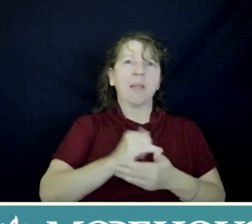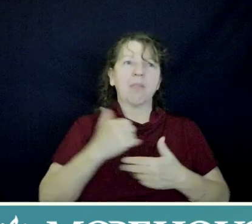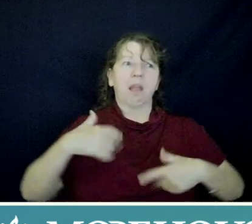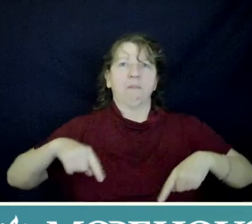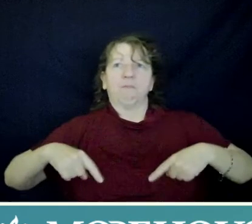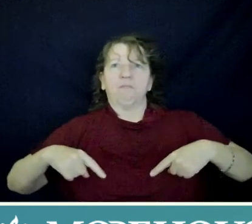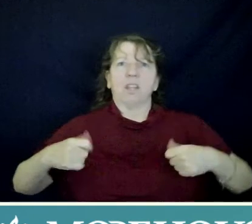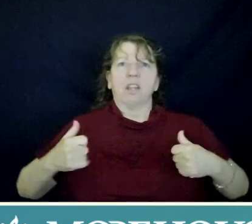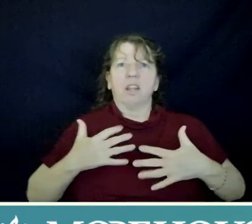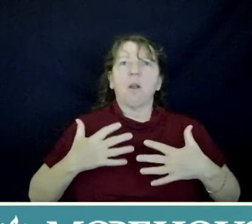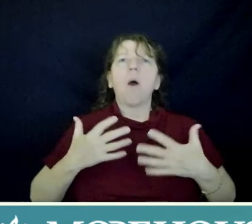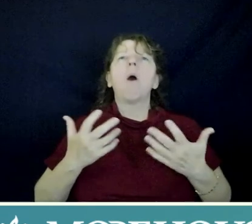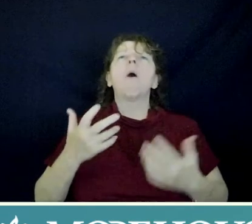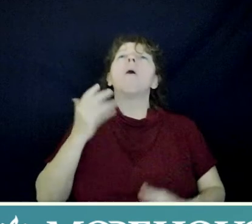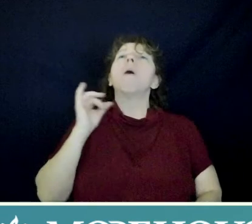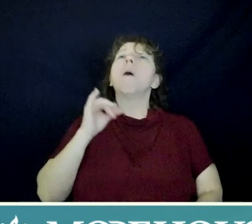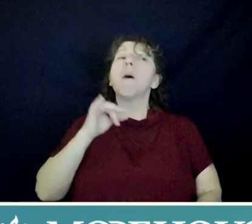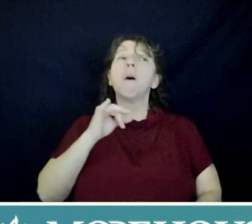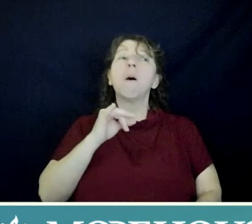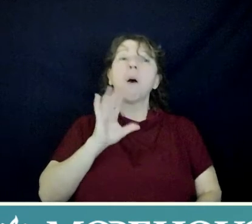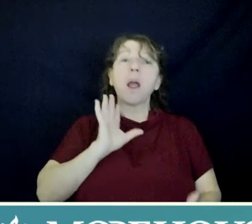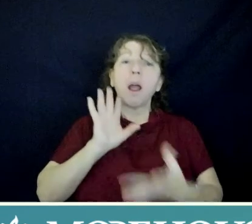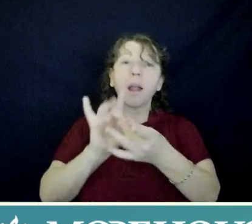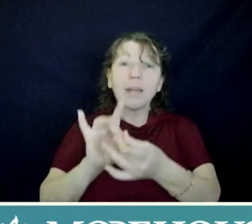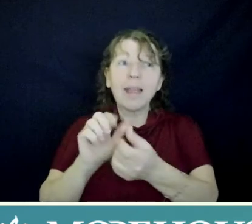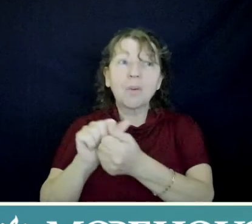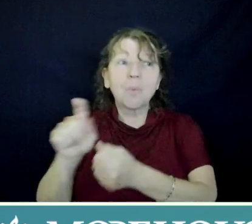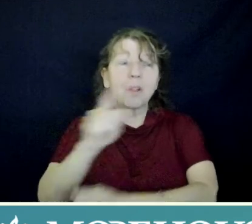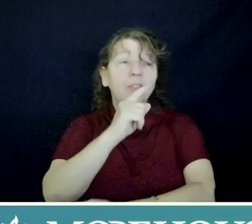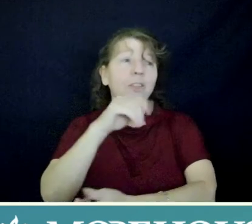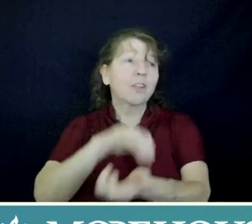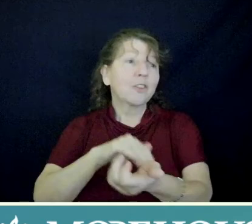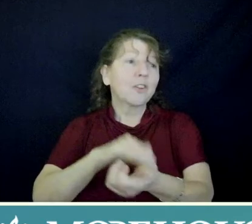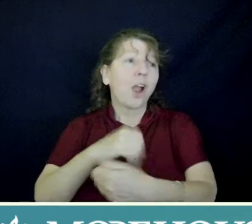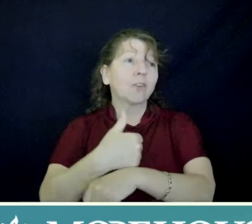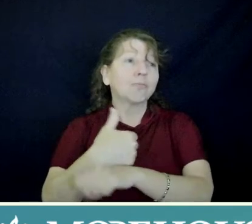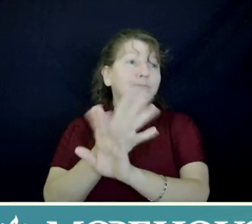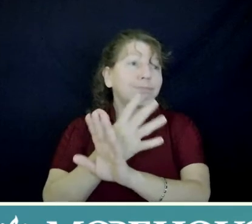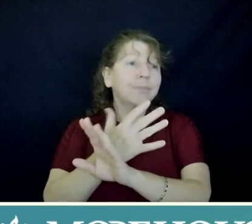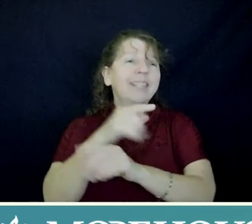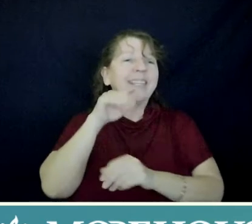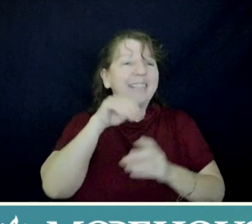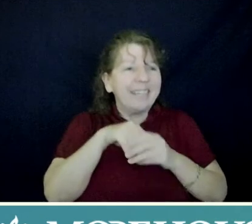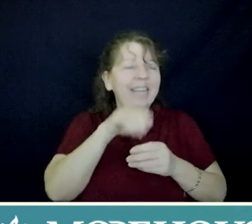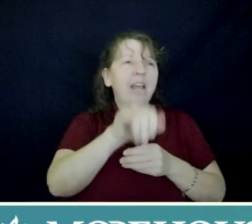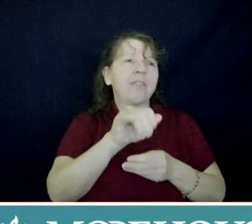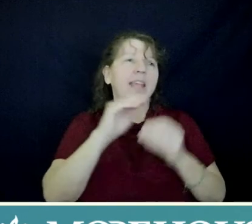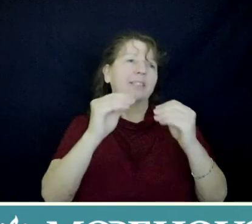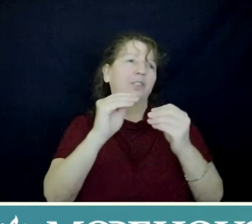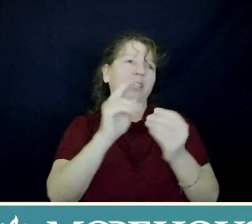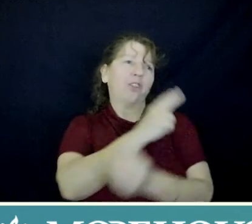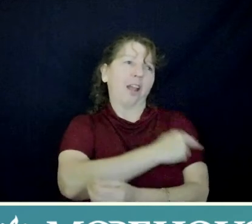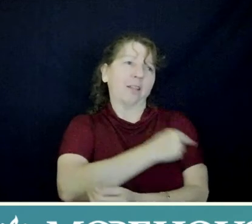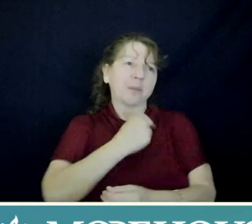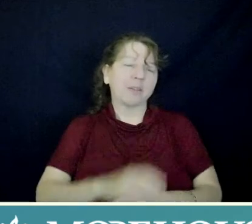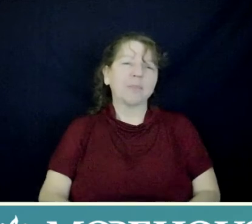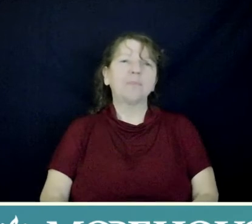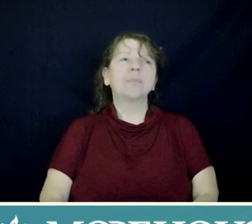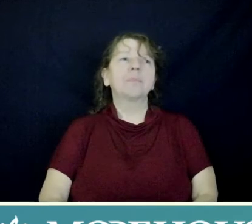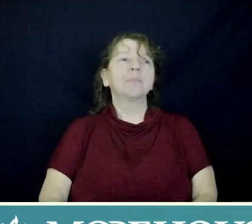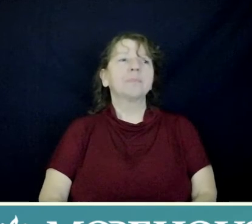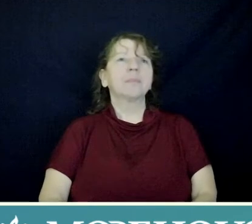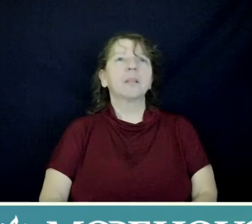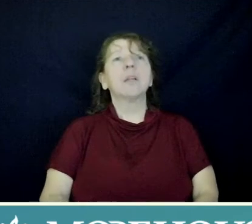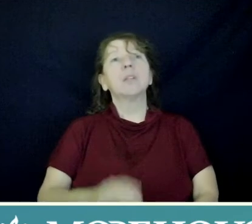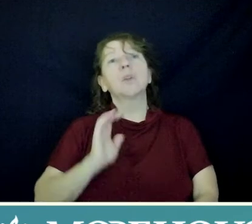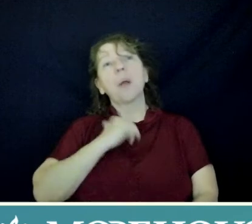by allowing the clients to connect to their physician at the university teaching hospital remotely. So the program overall,